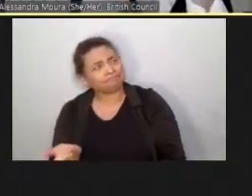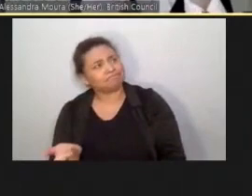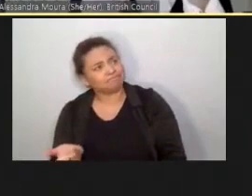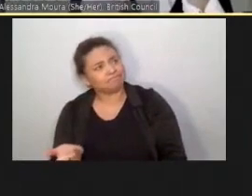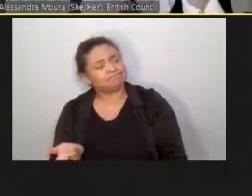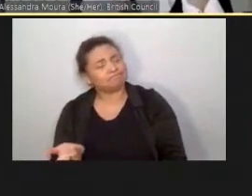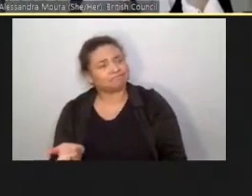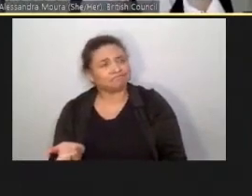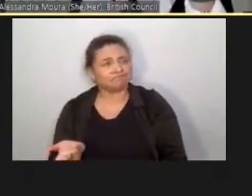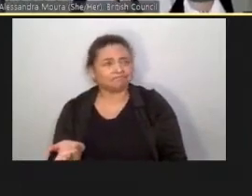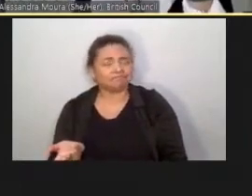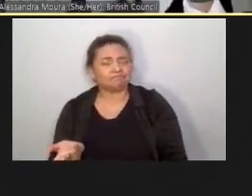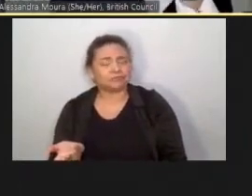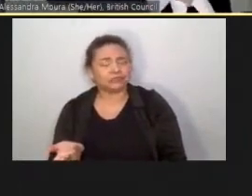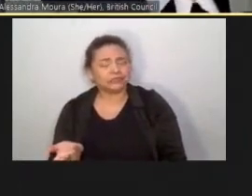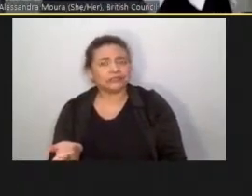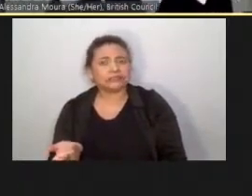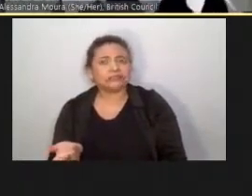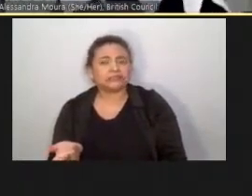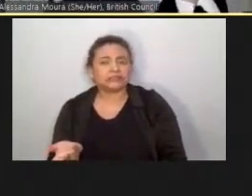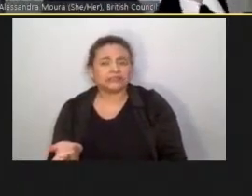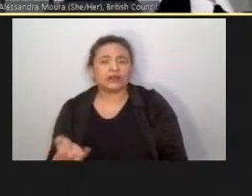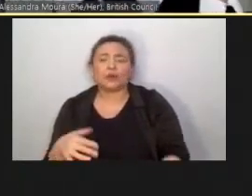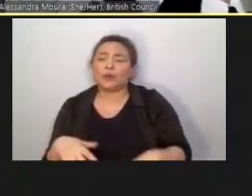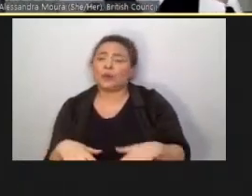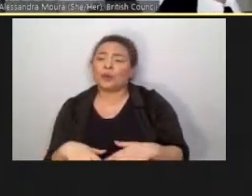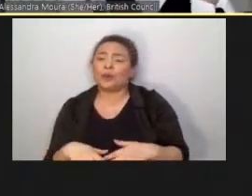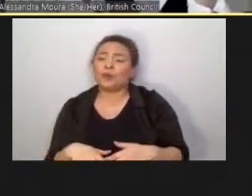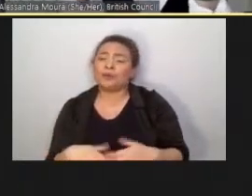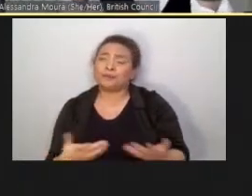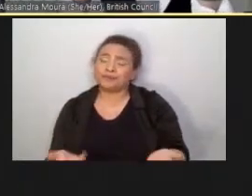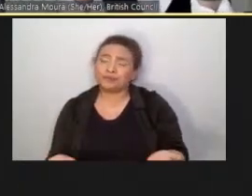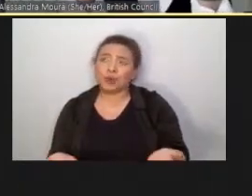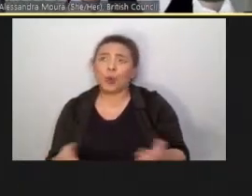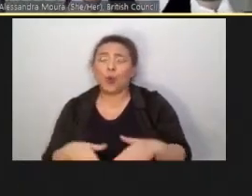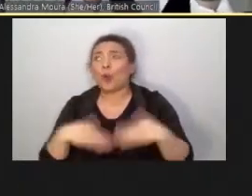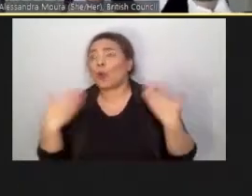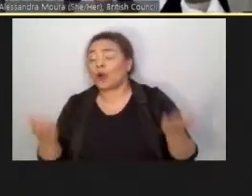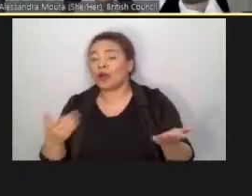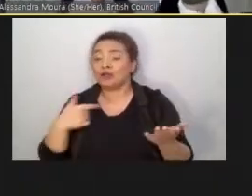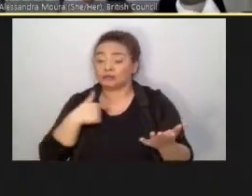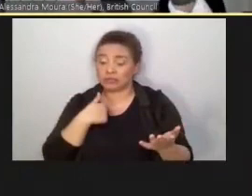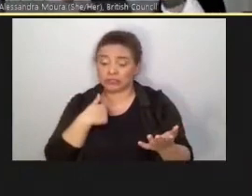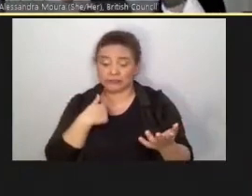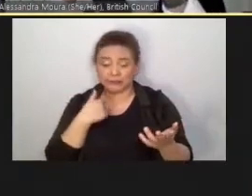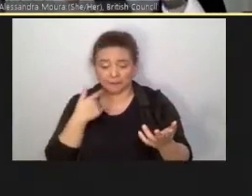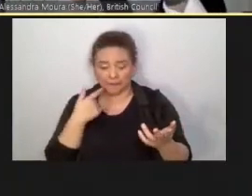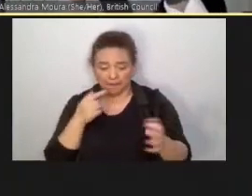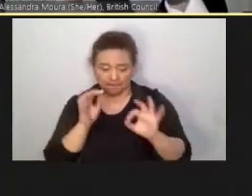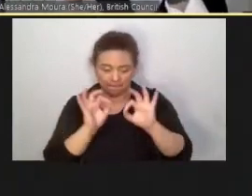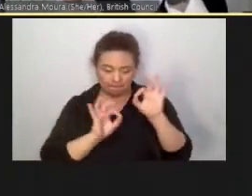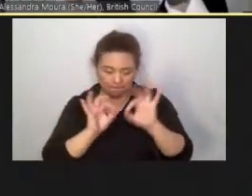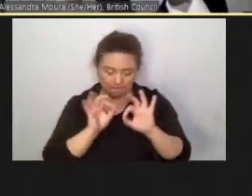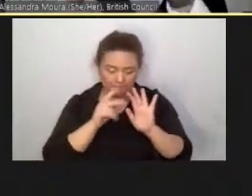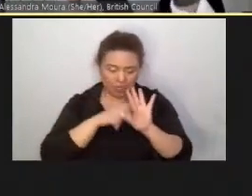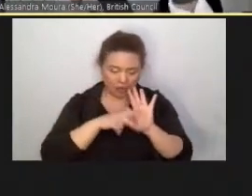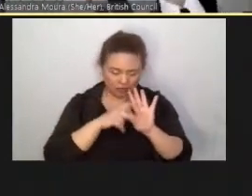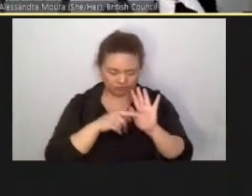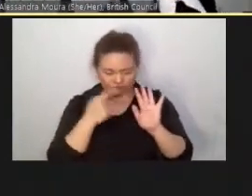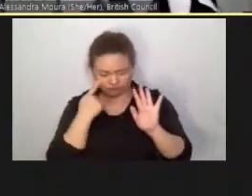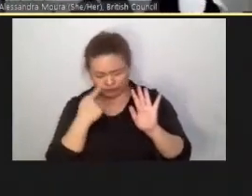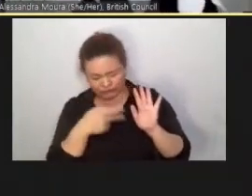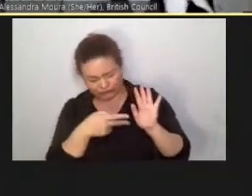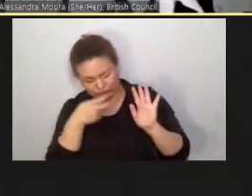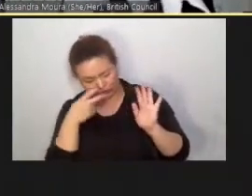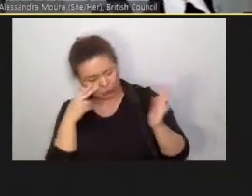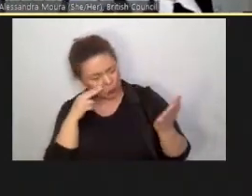is something. When we looked at the 2 plants, and I thought the second one was quite good because